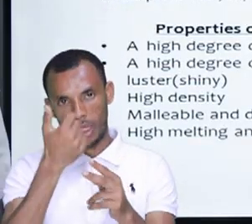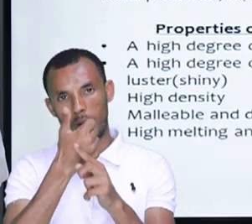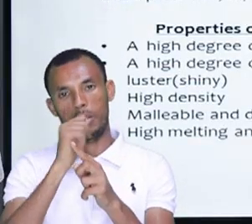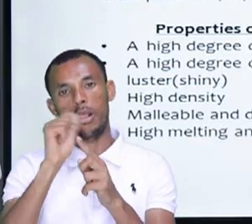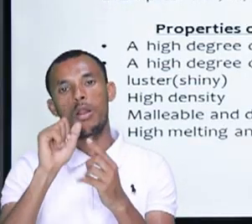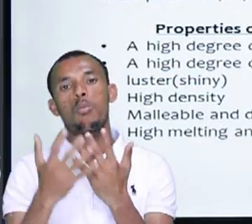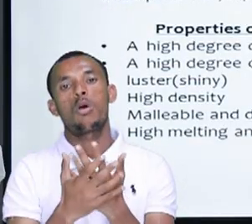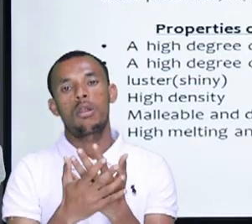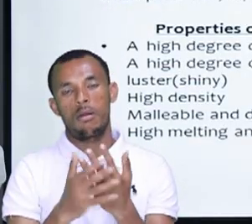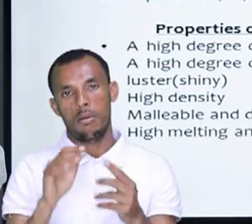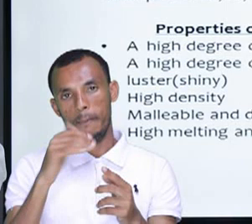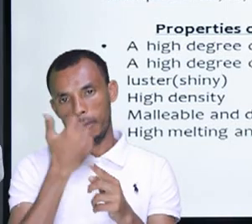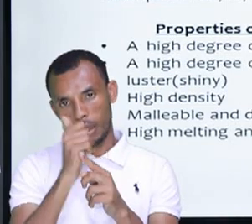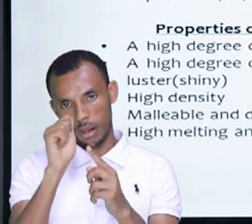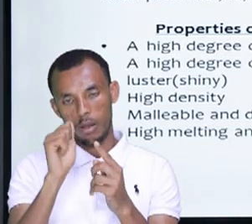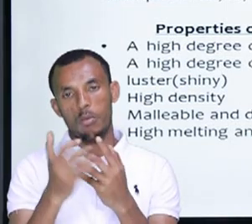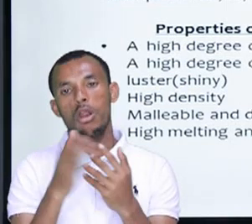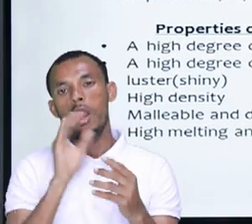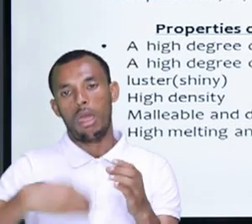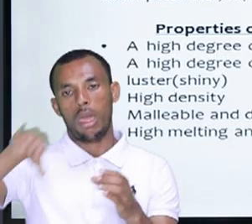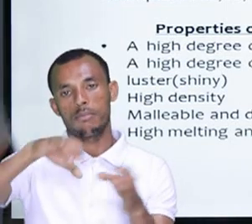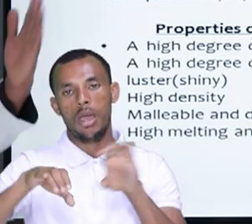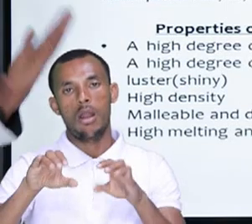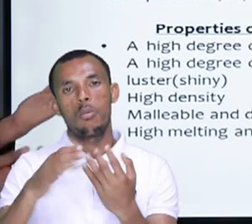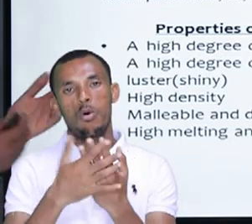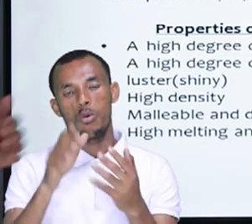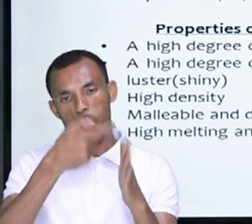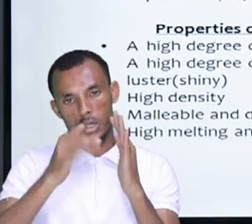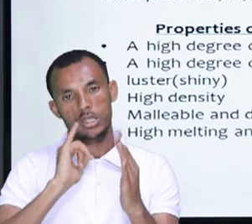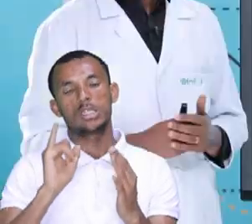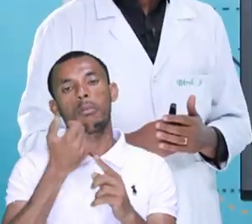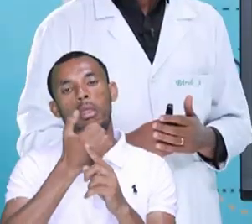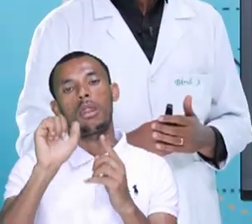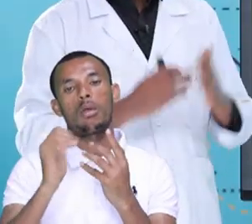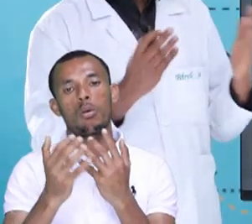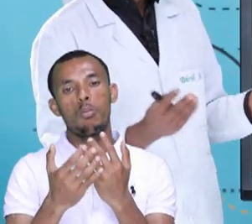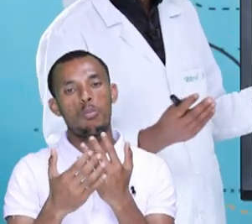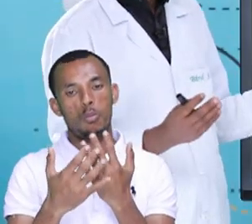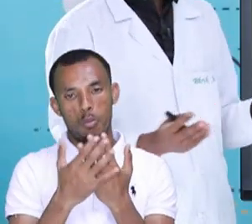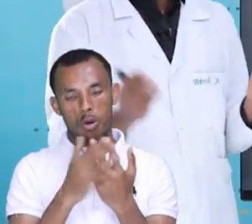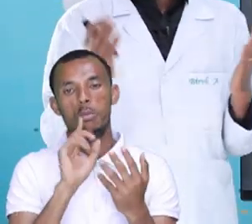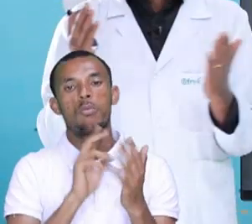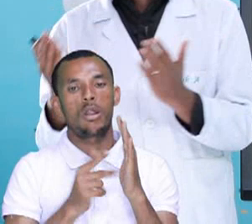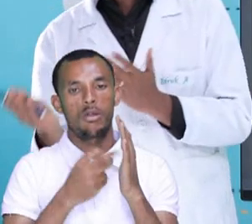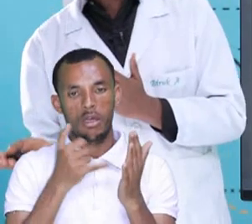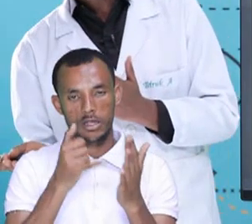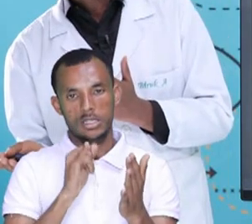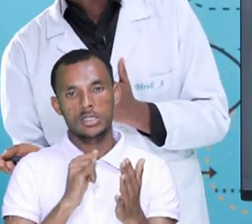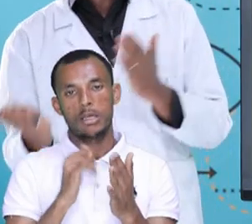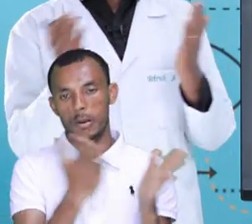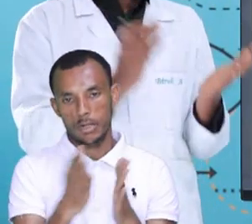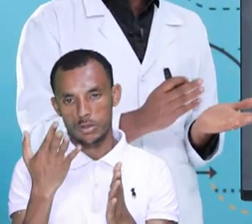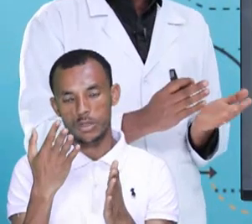bonding. Metallic bondings are a chemical bonds. What is metallic bonding? Metallic bondings are the properties of